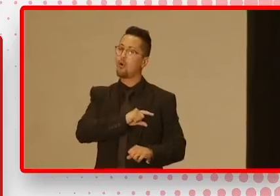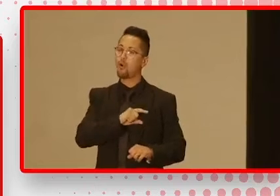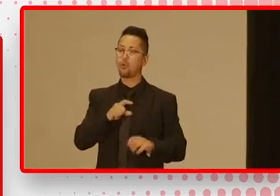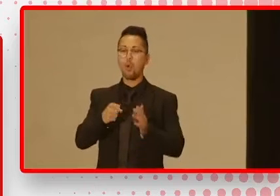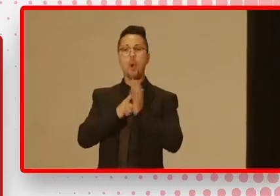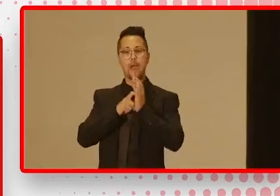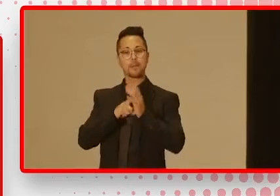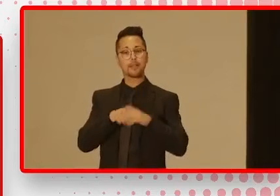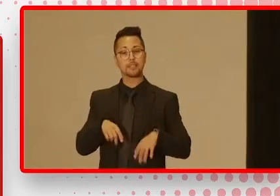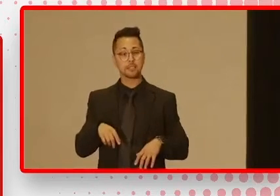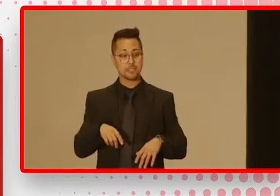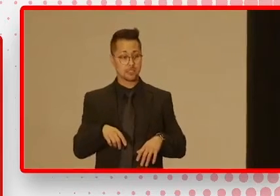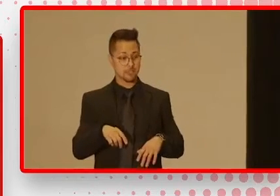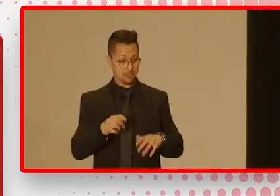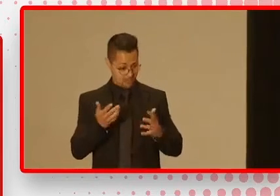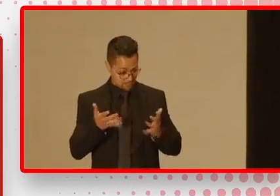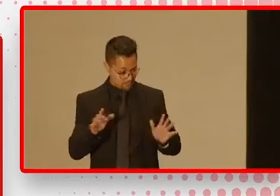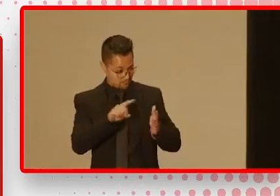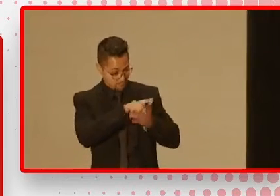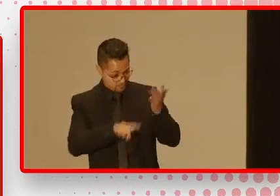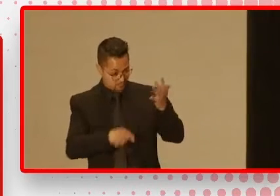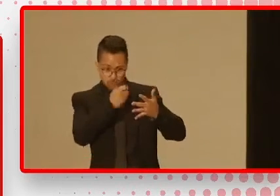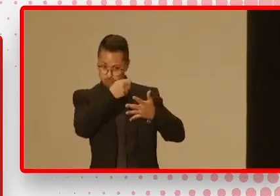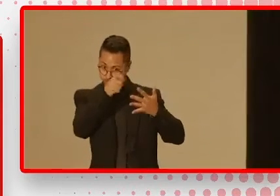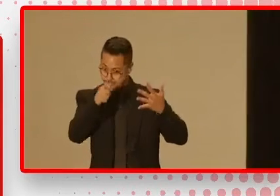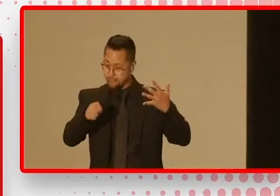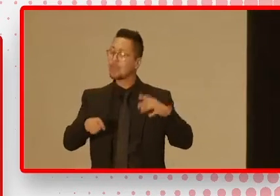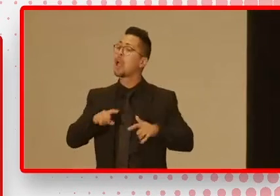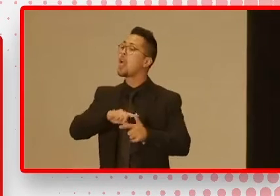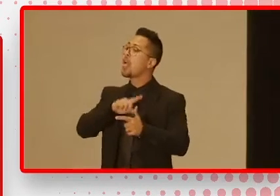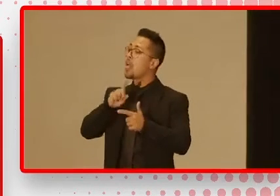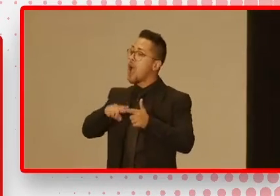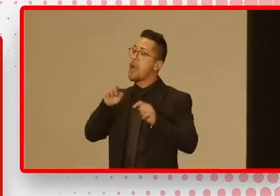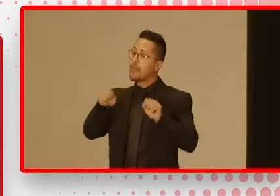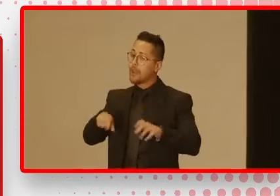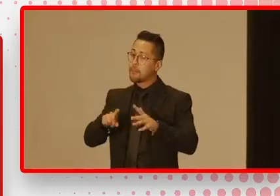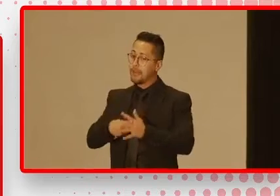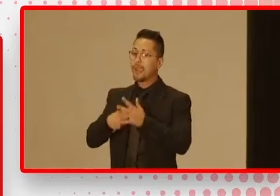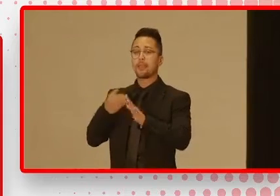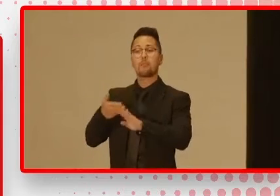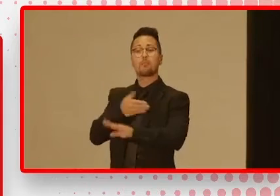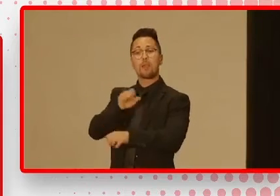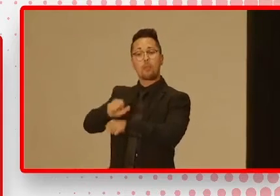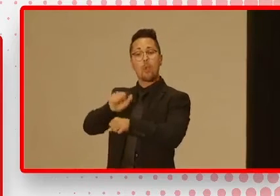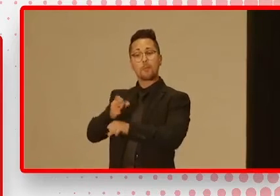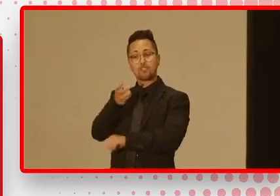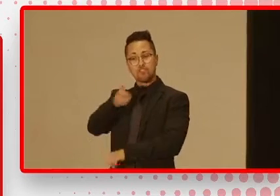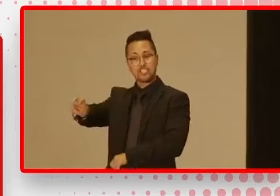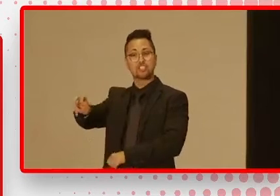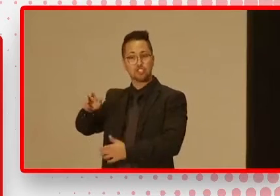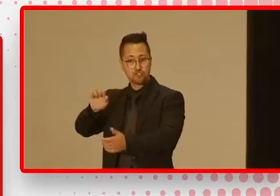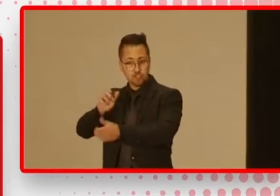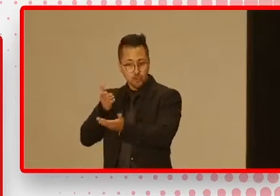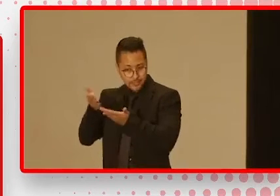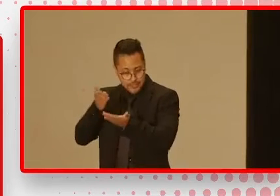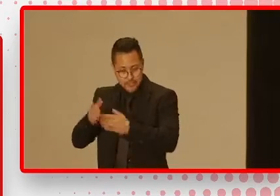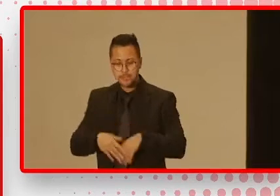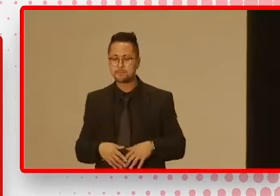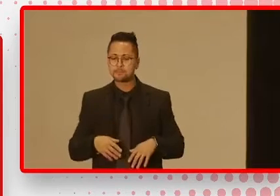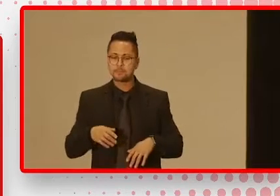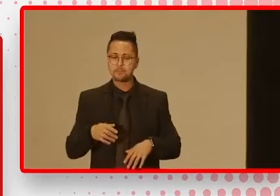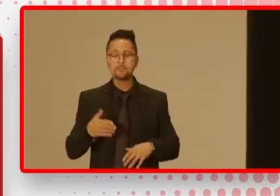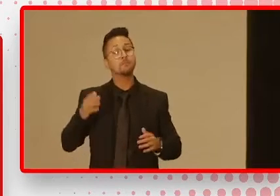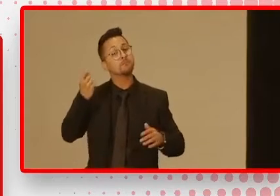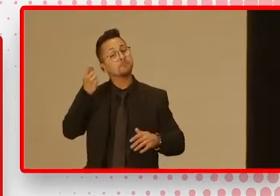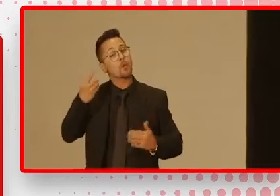requirements. Once that is all done, then they can begin those pre-employment transition services. Now the schools, we have some